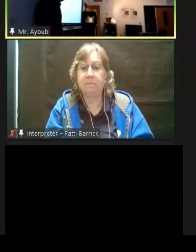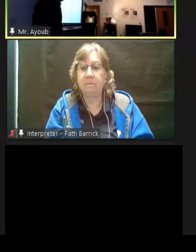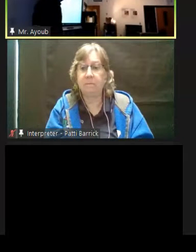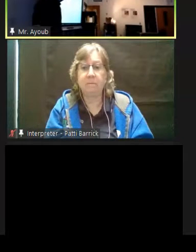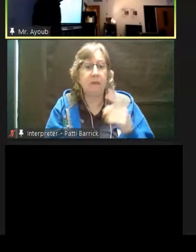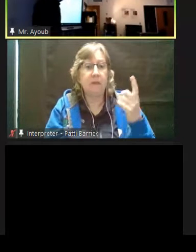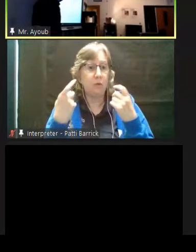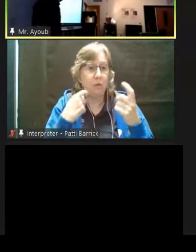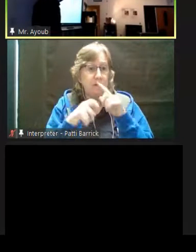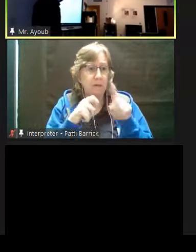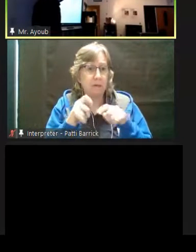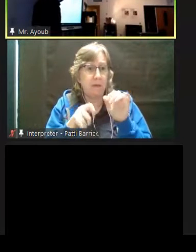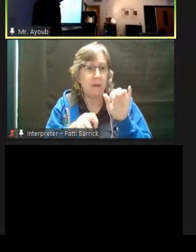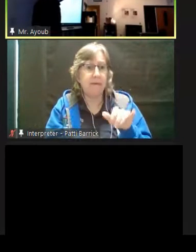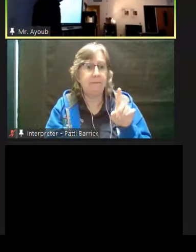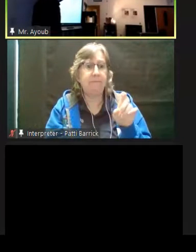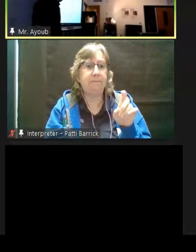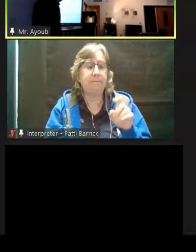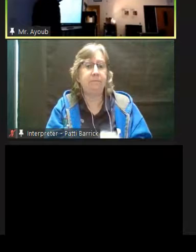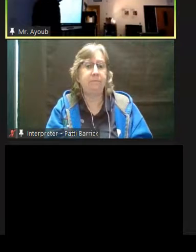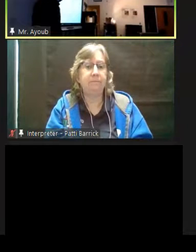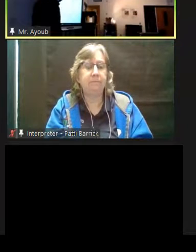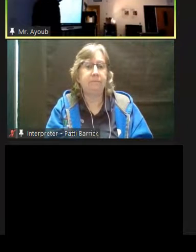Are there any questions for me?